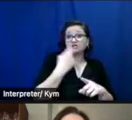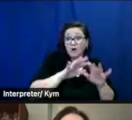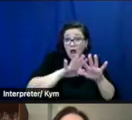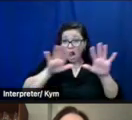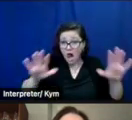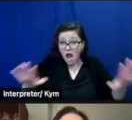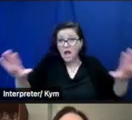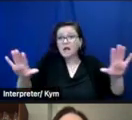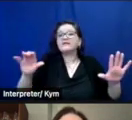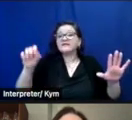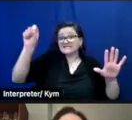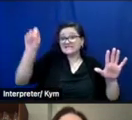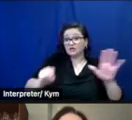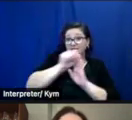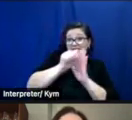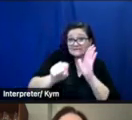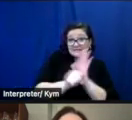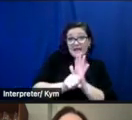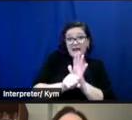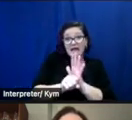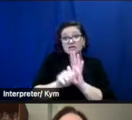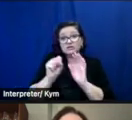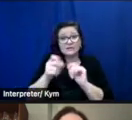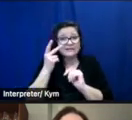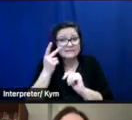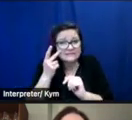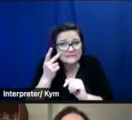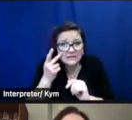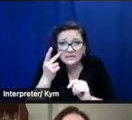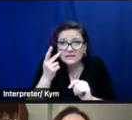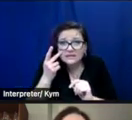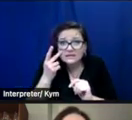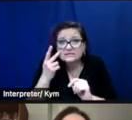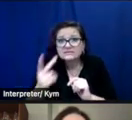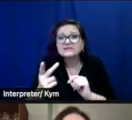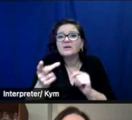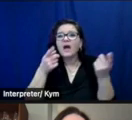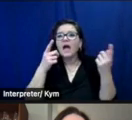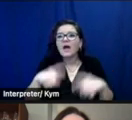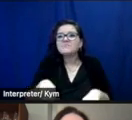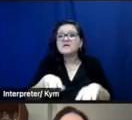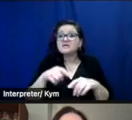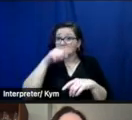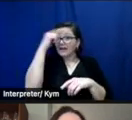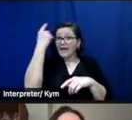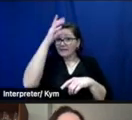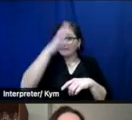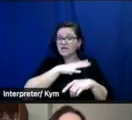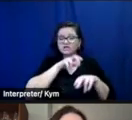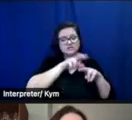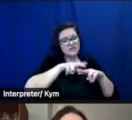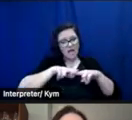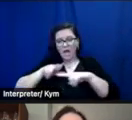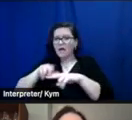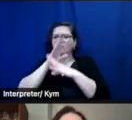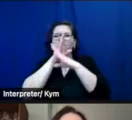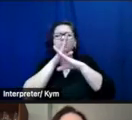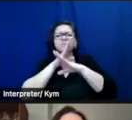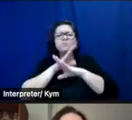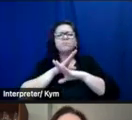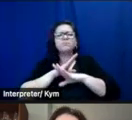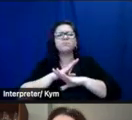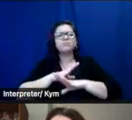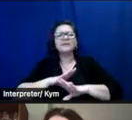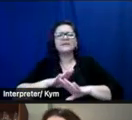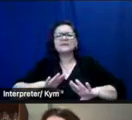they're sitting at the counter and these kids are dumping food and drink on them, right? But they're just sitting there peacefully, right? They're being peaceful about